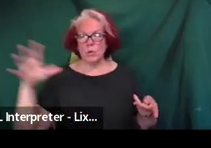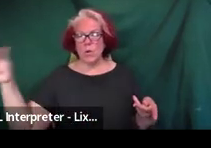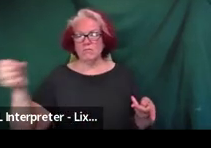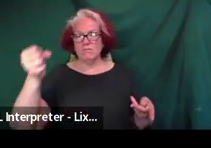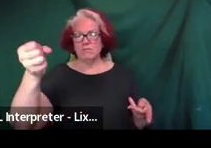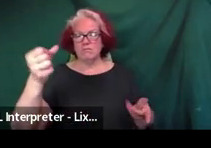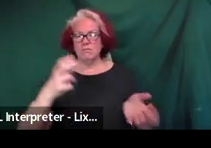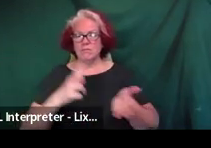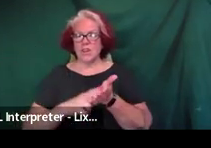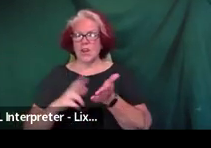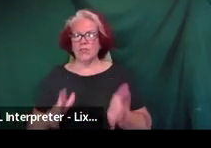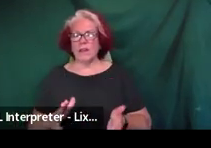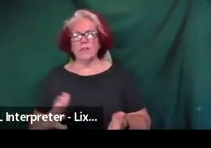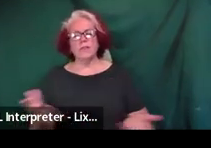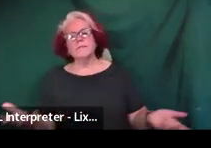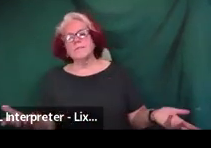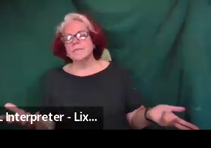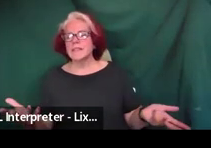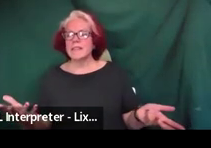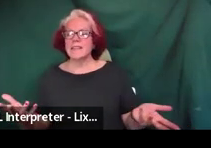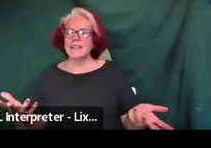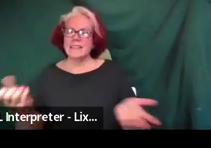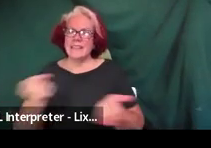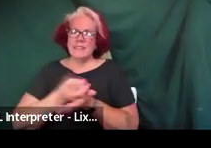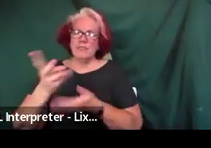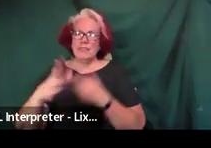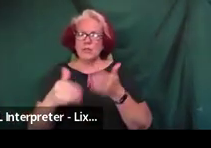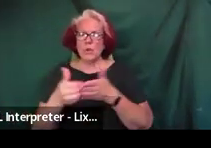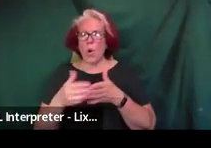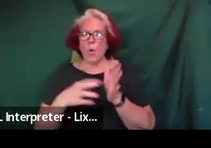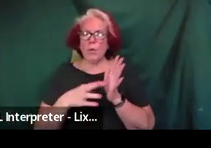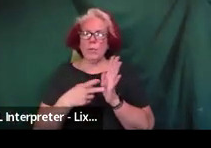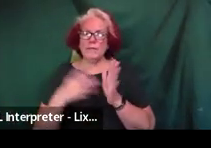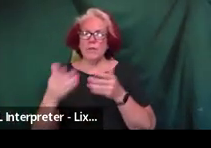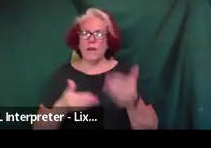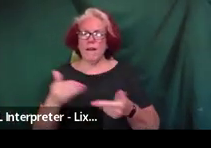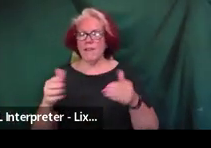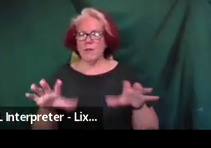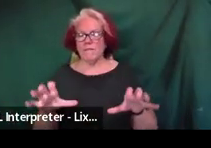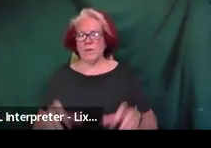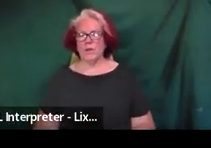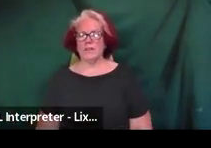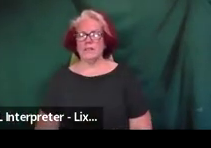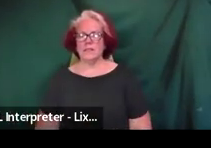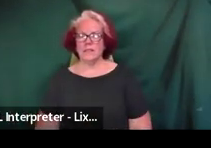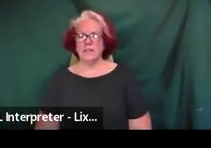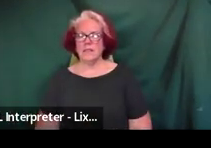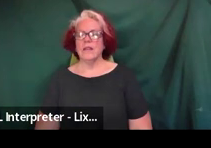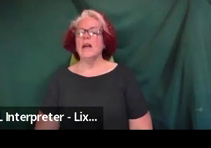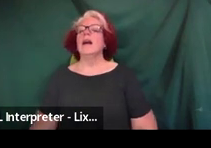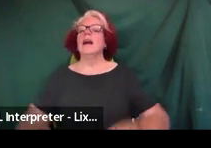contractor. Well, that defeats the whole purpose of a hiring freeze. And the language is a